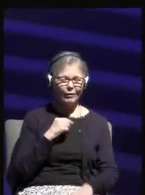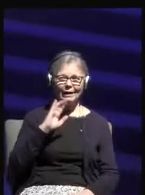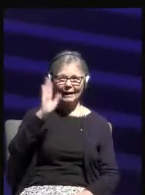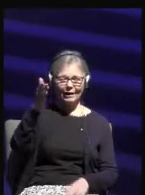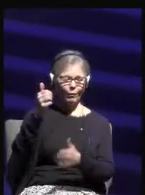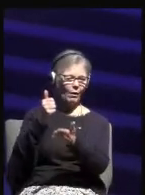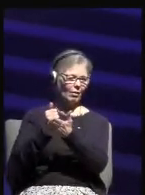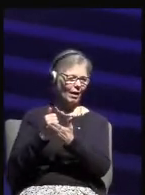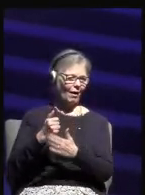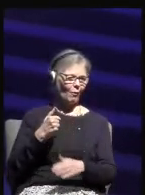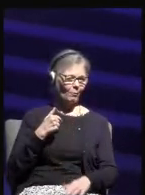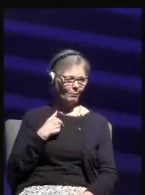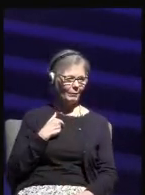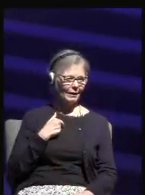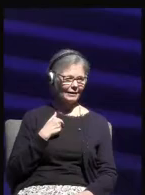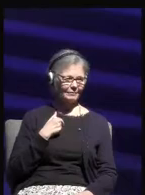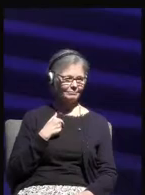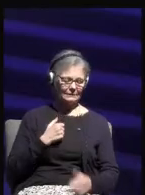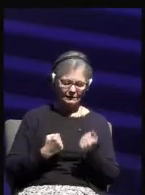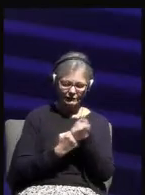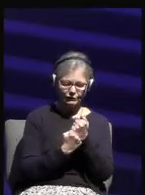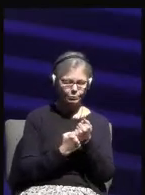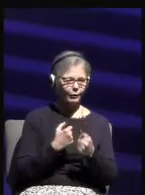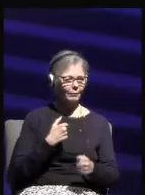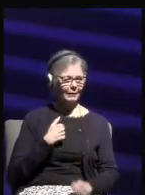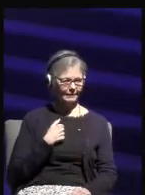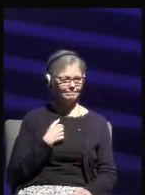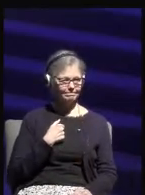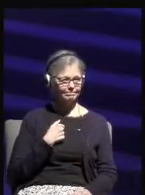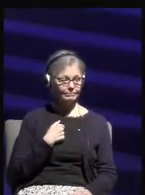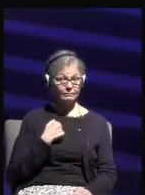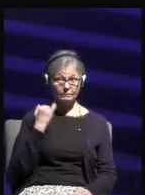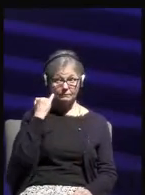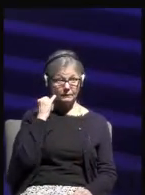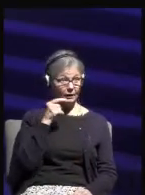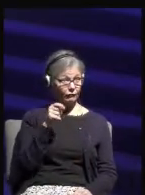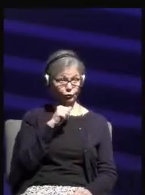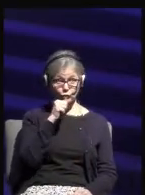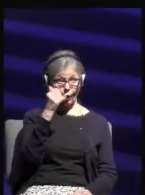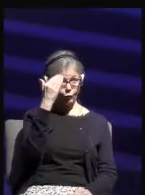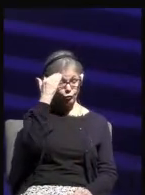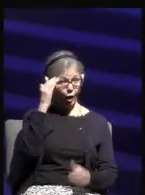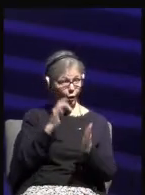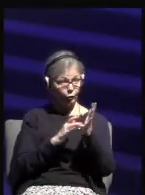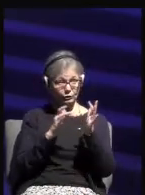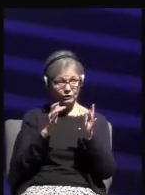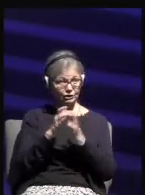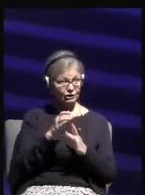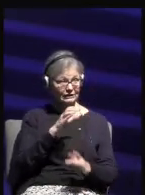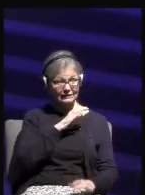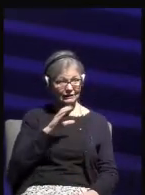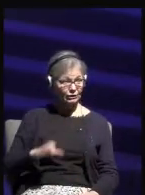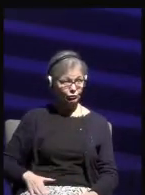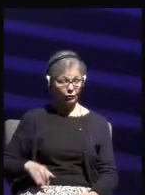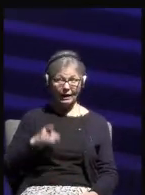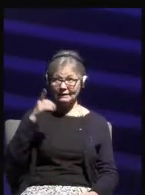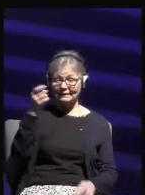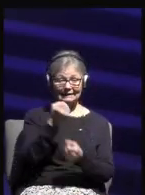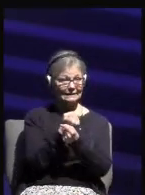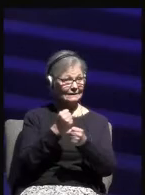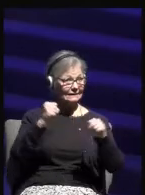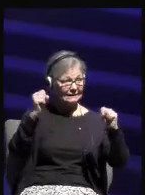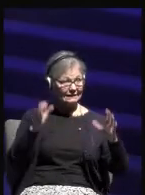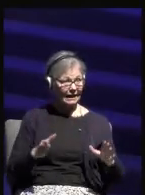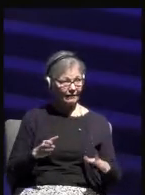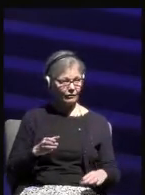burdens in my life. I want to tell somebody that if you don't know Jesus Christ as the Savior of your life, then